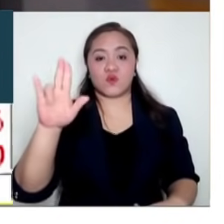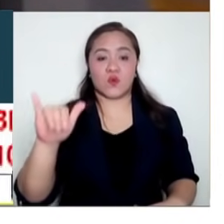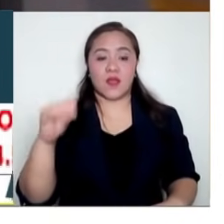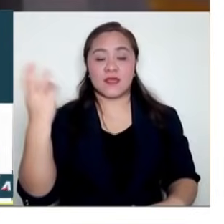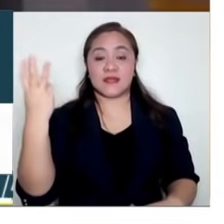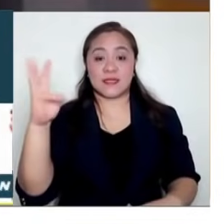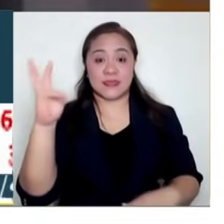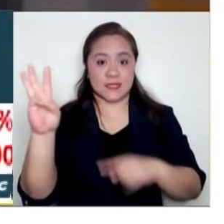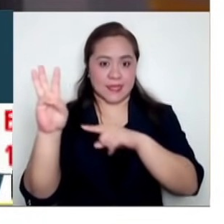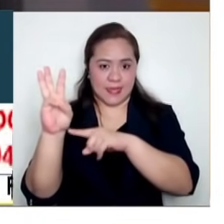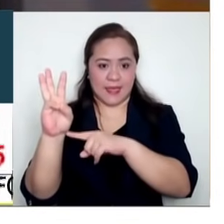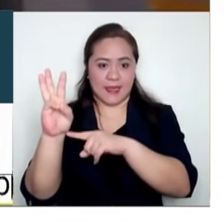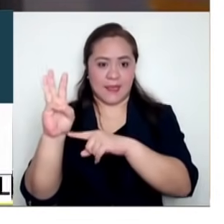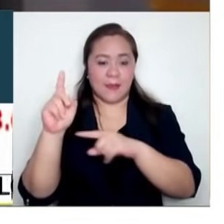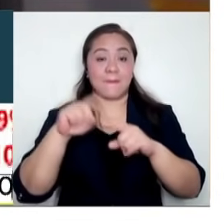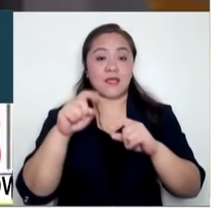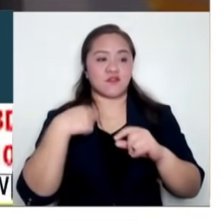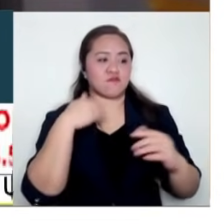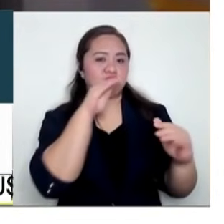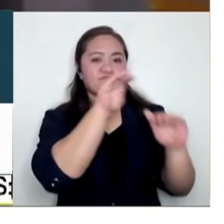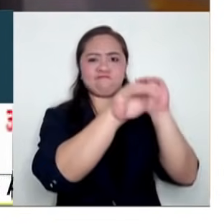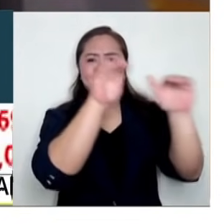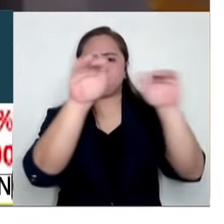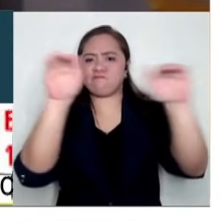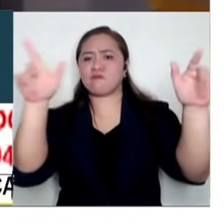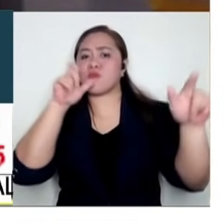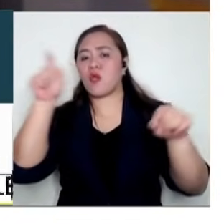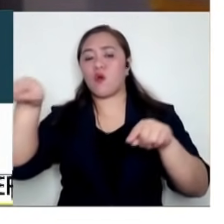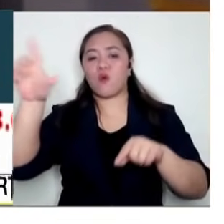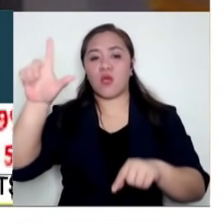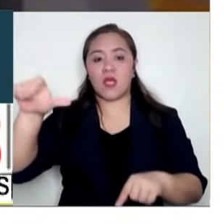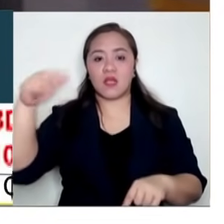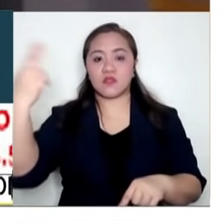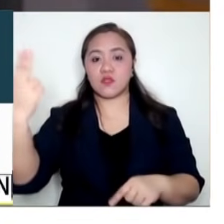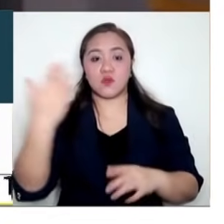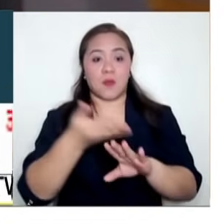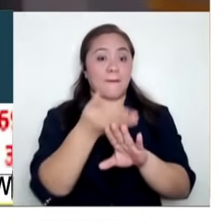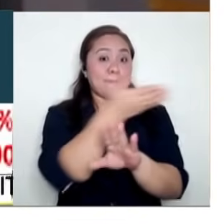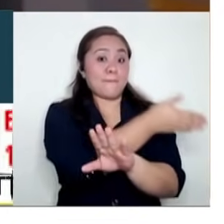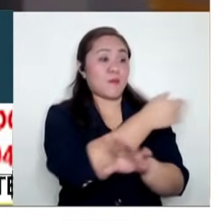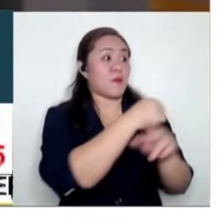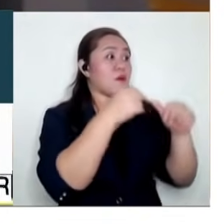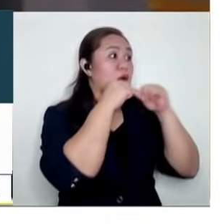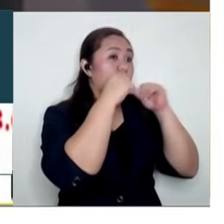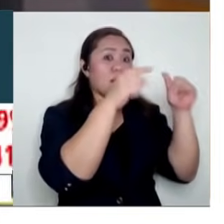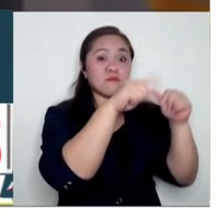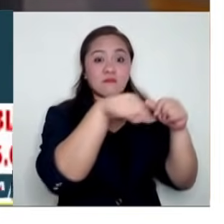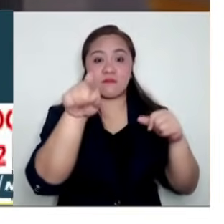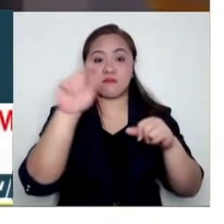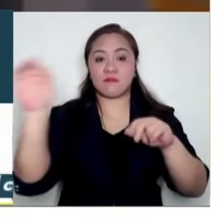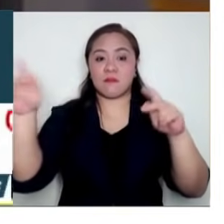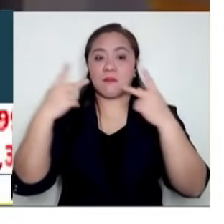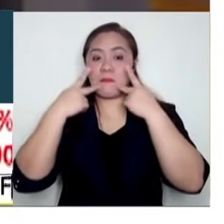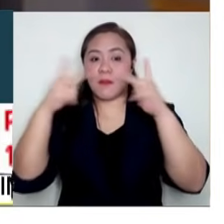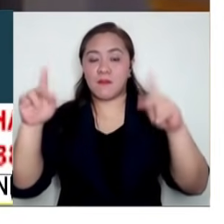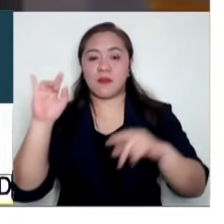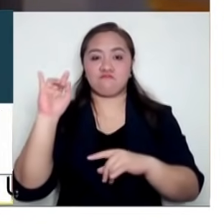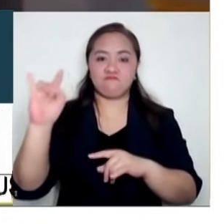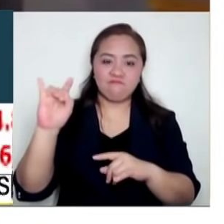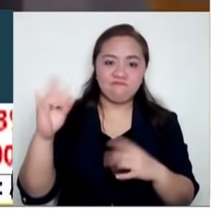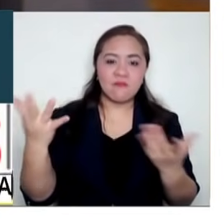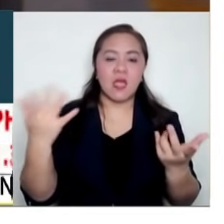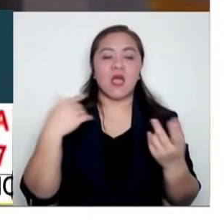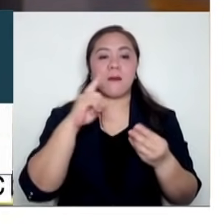the specific local governments before we informed media, before we informed public. We wanted to discuss this with them and